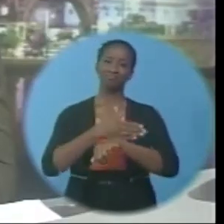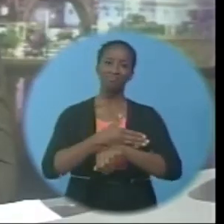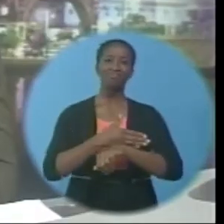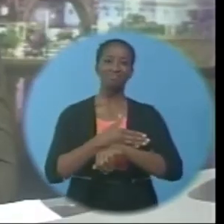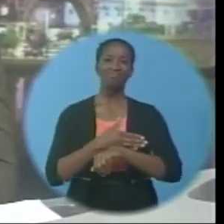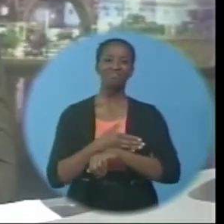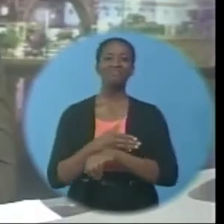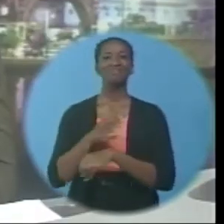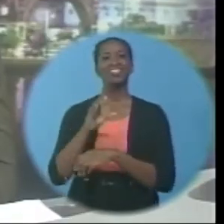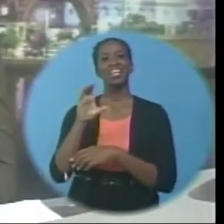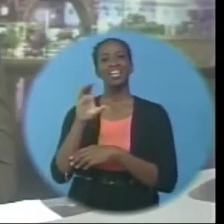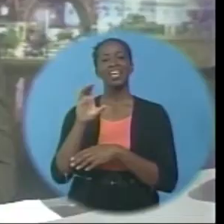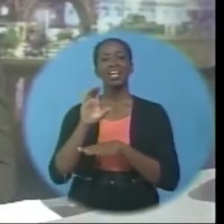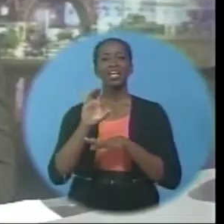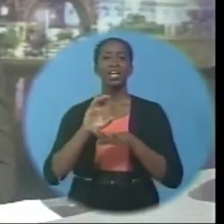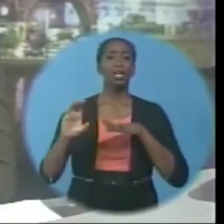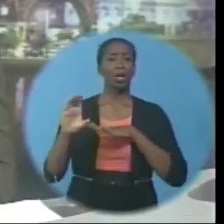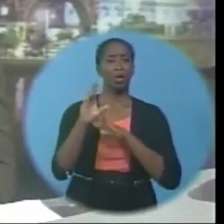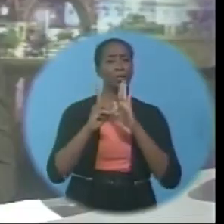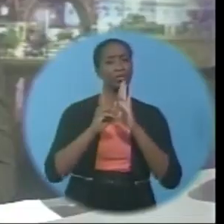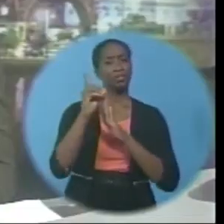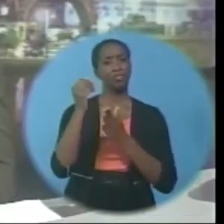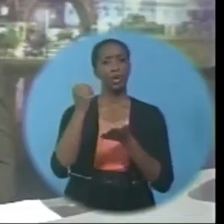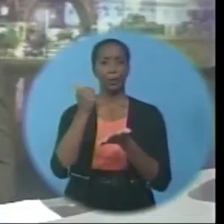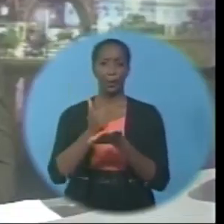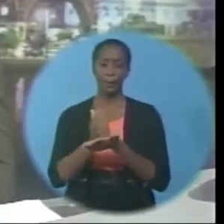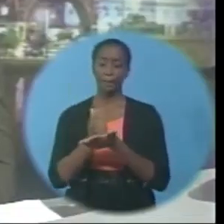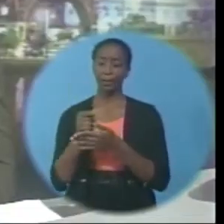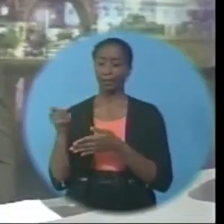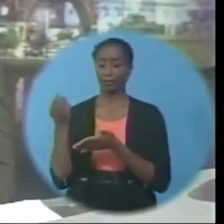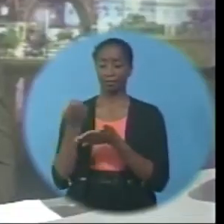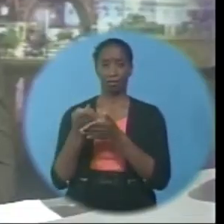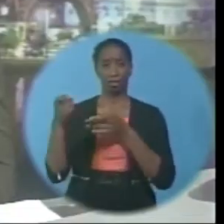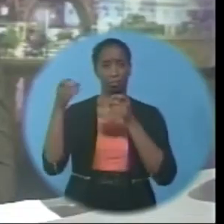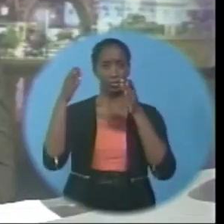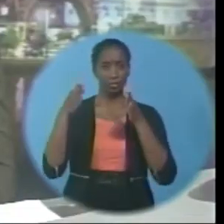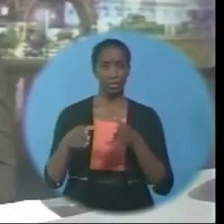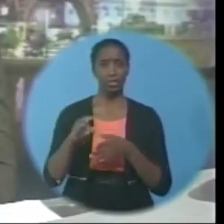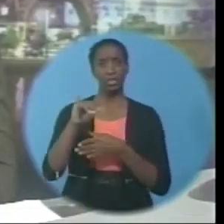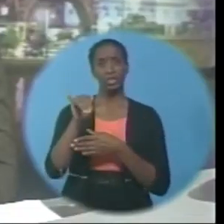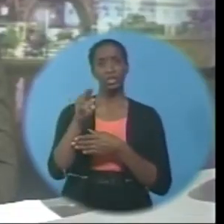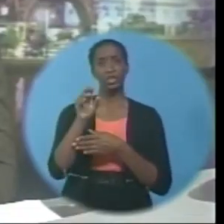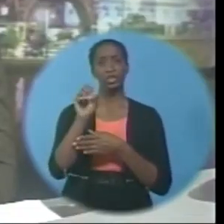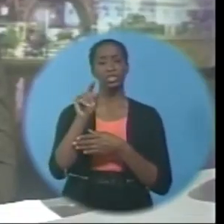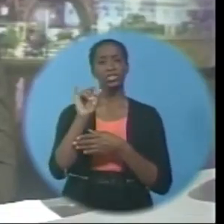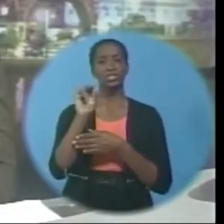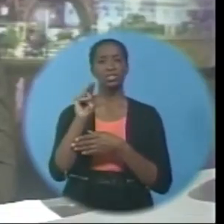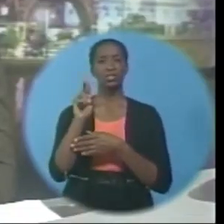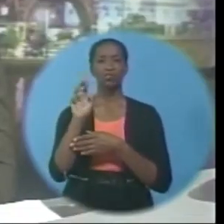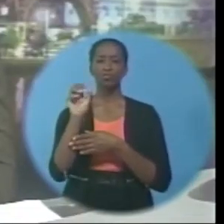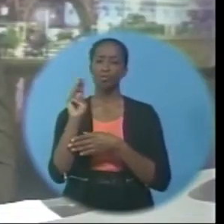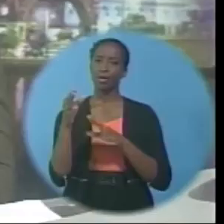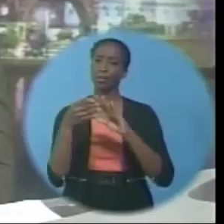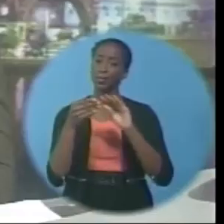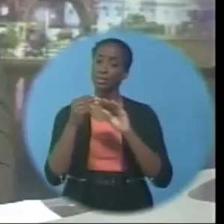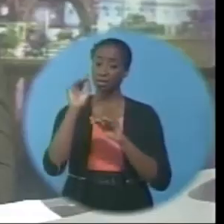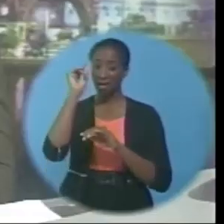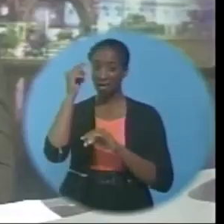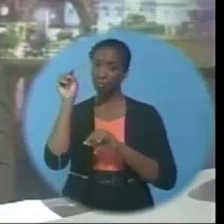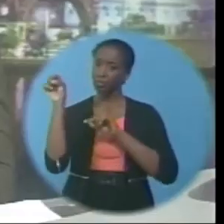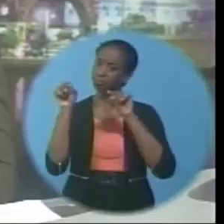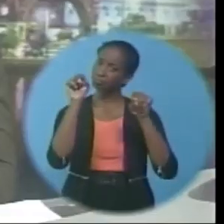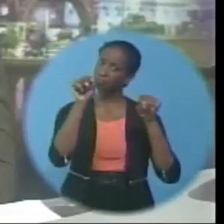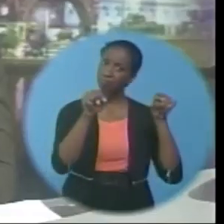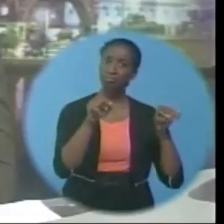away. However, Director of Economics at the Caribbean Development Bank, Dr. Justin Ram, says governments, especially the